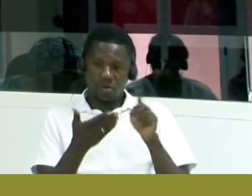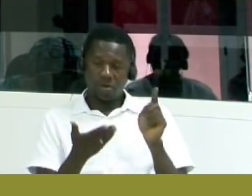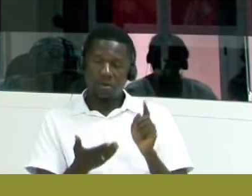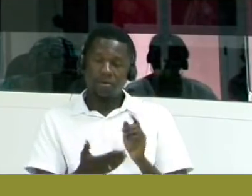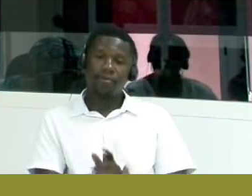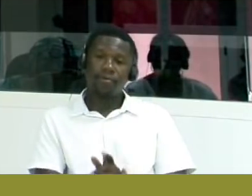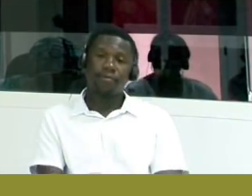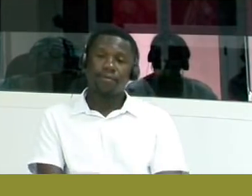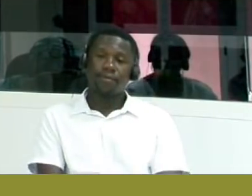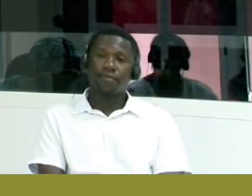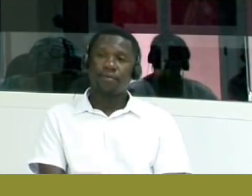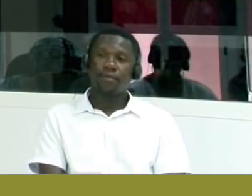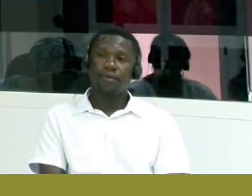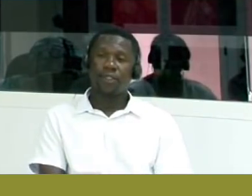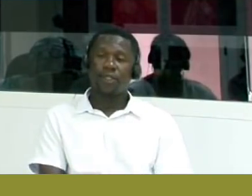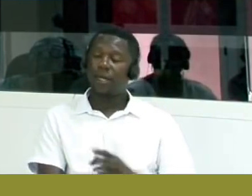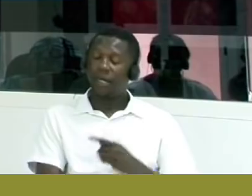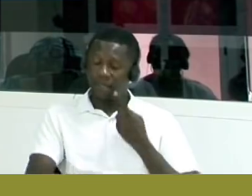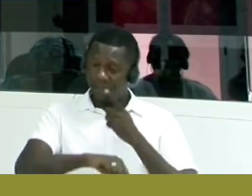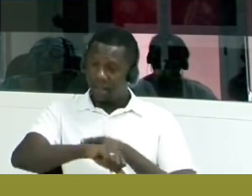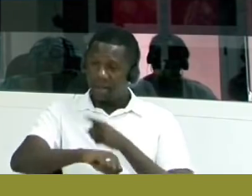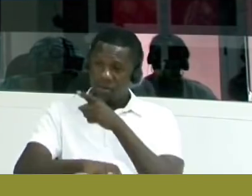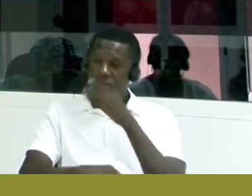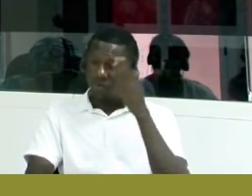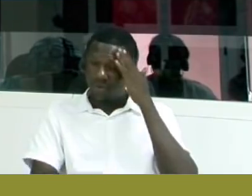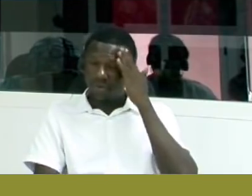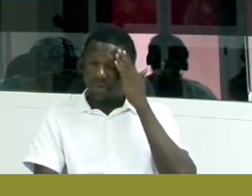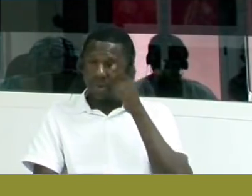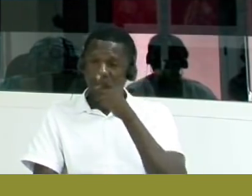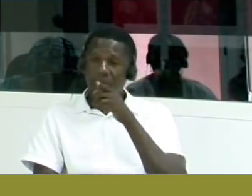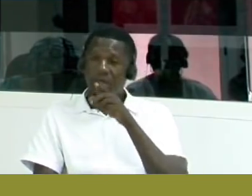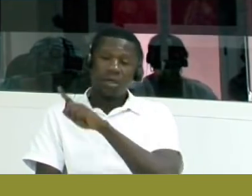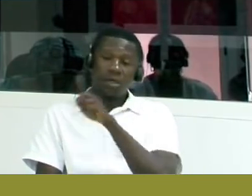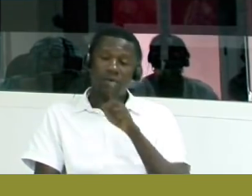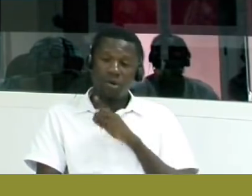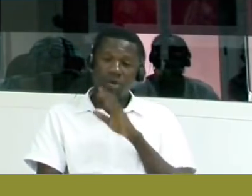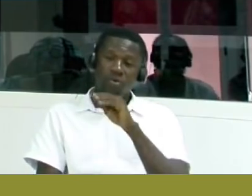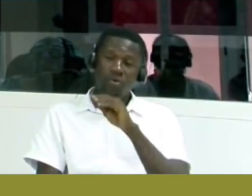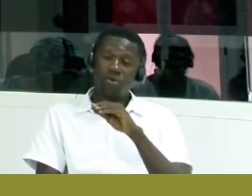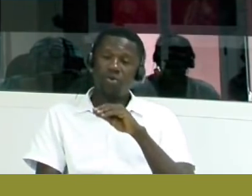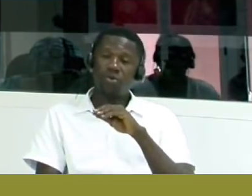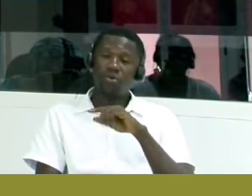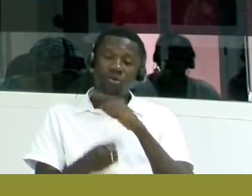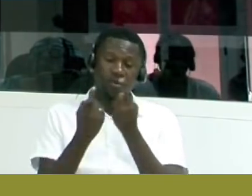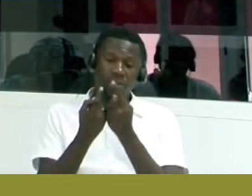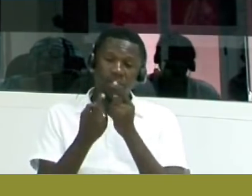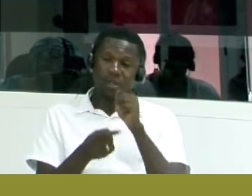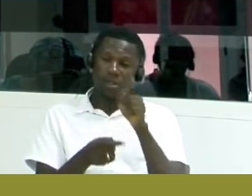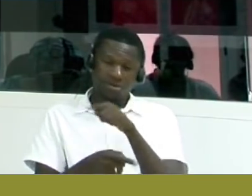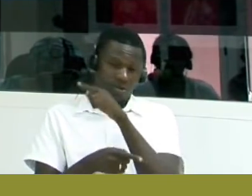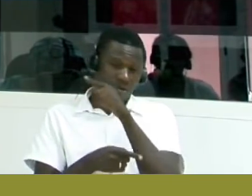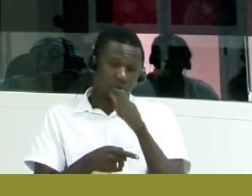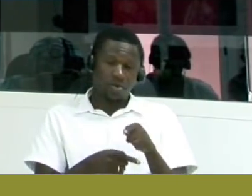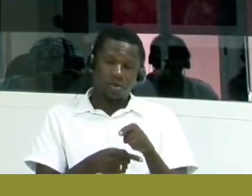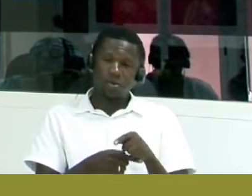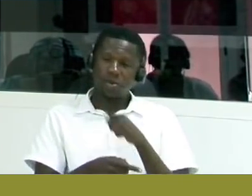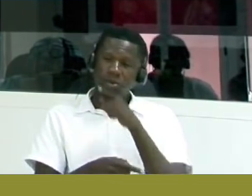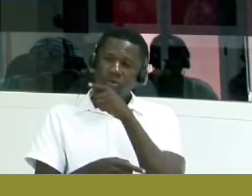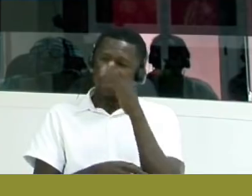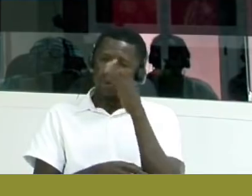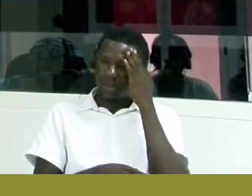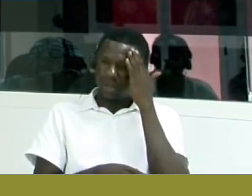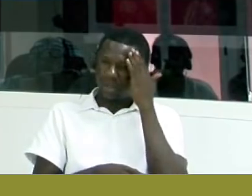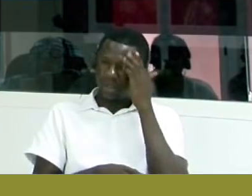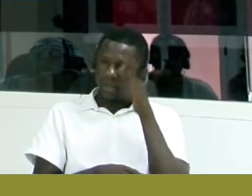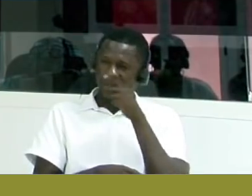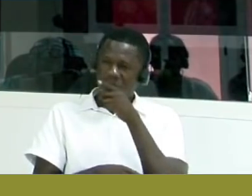Yeah. Mm-hmm. At the time you realized they were doing something wrong, didn't you think that